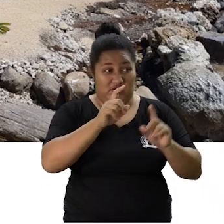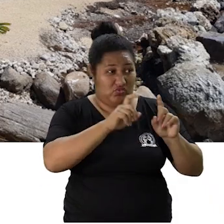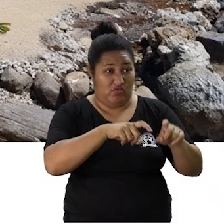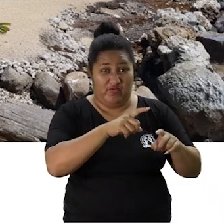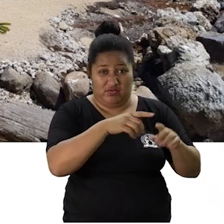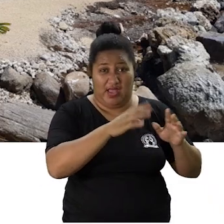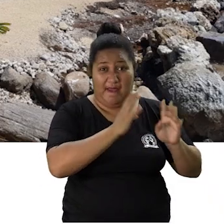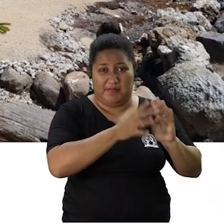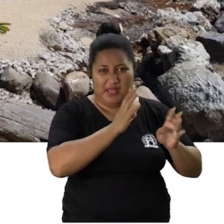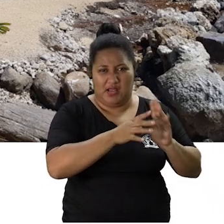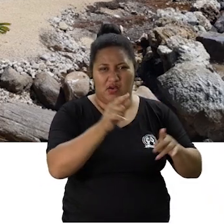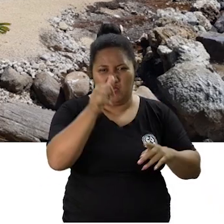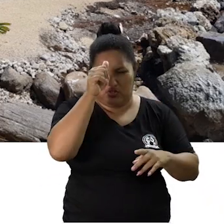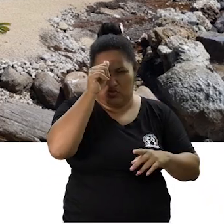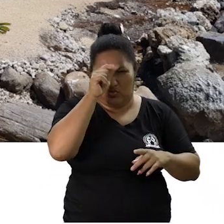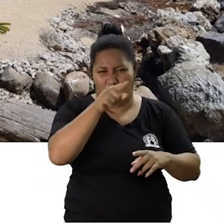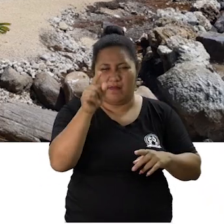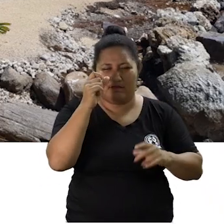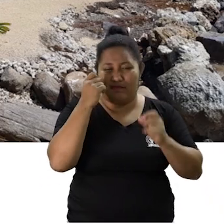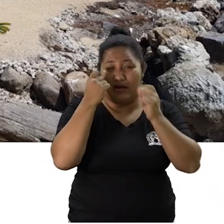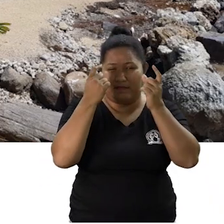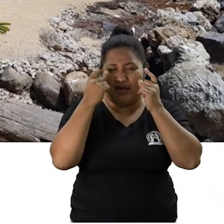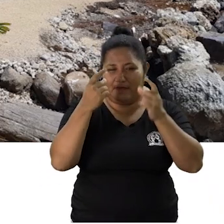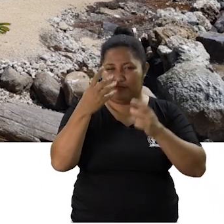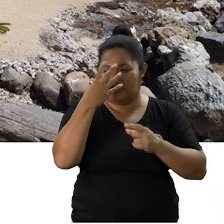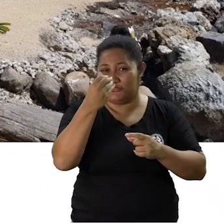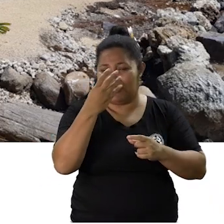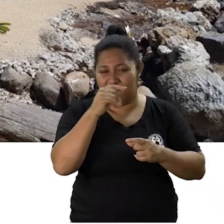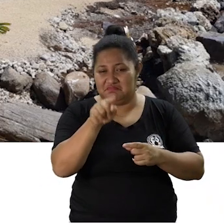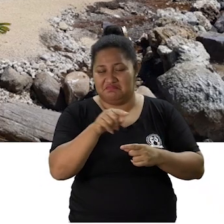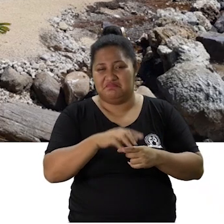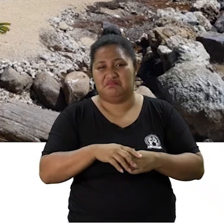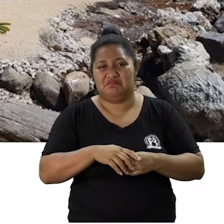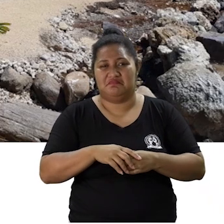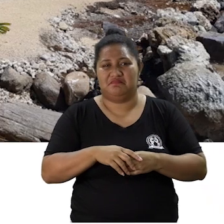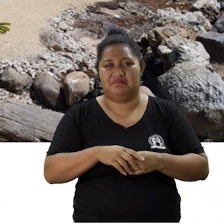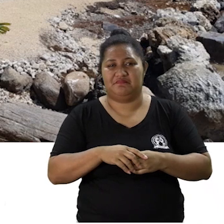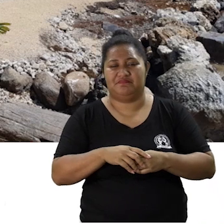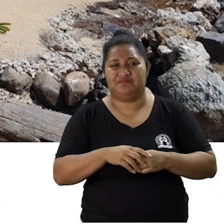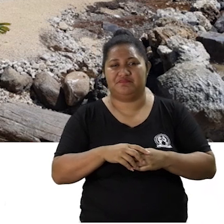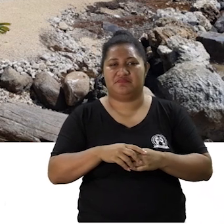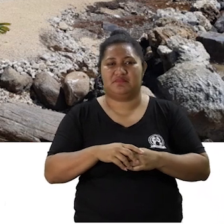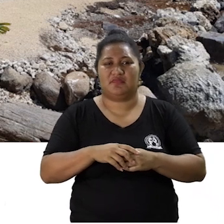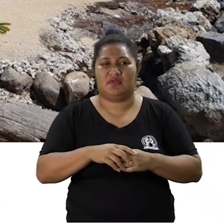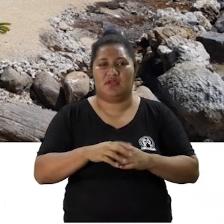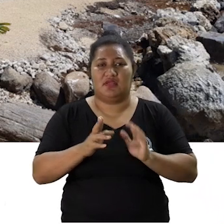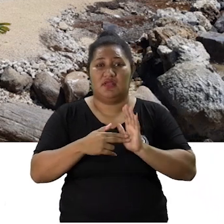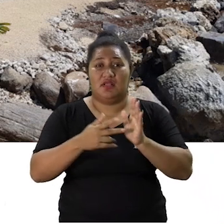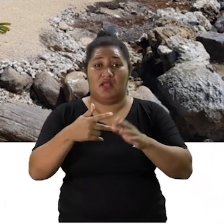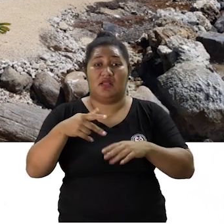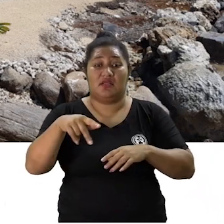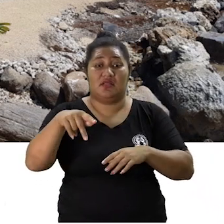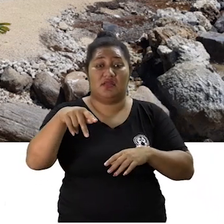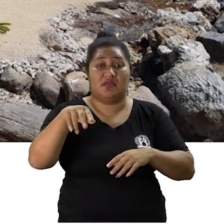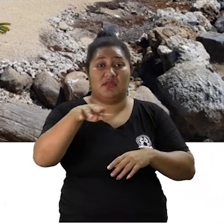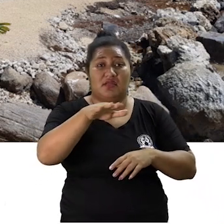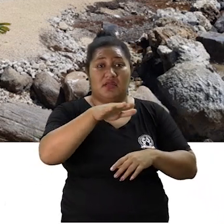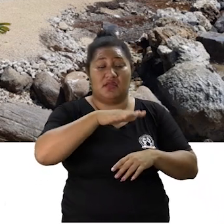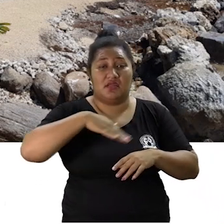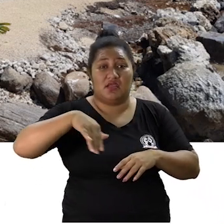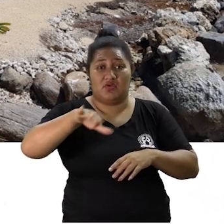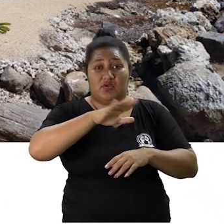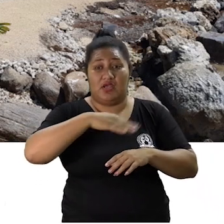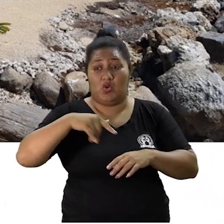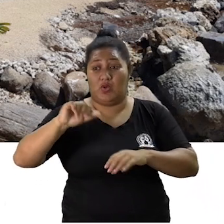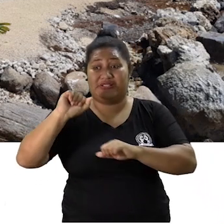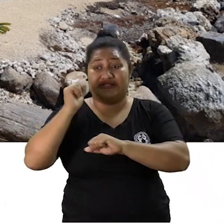ia o te loe te mamalama le ata lea. Nature reserves are areas of land or sea that are